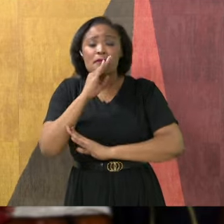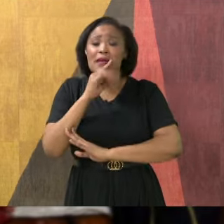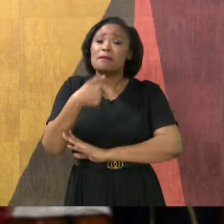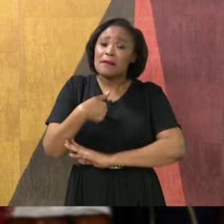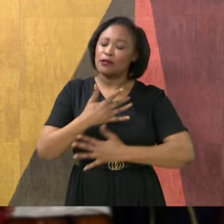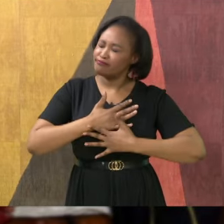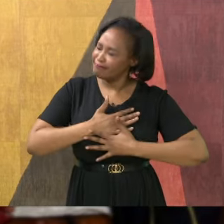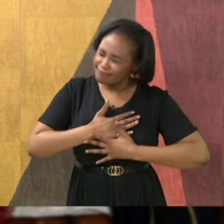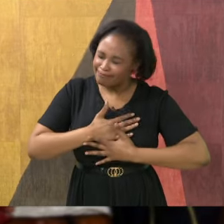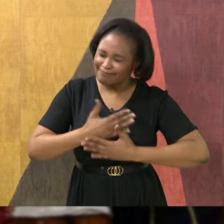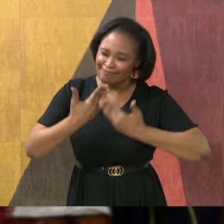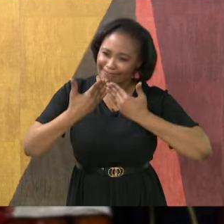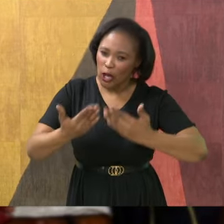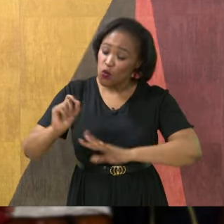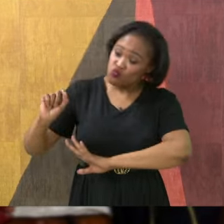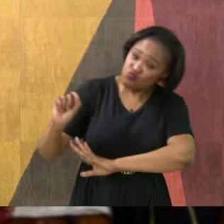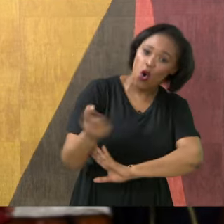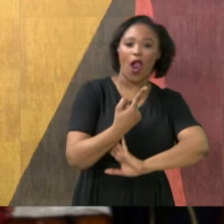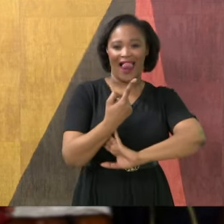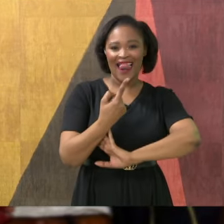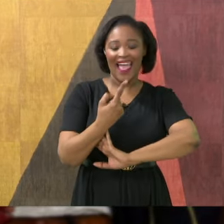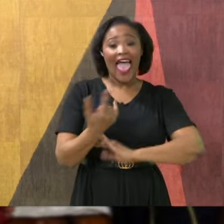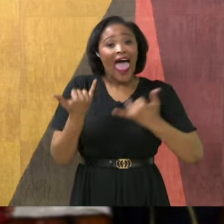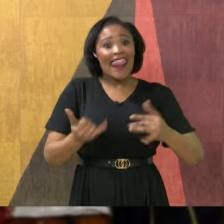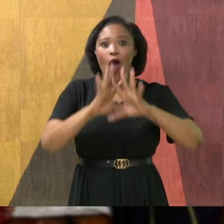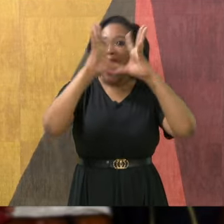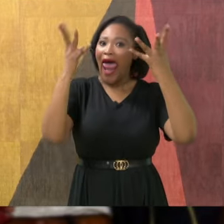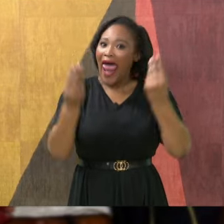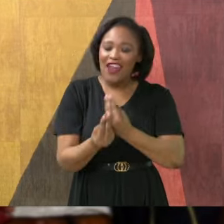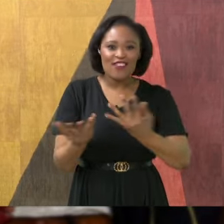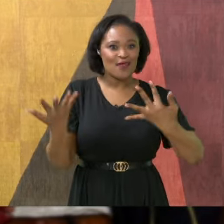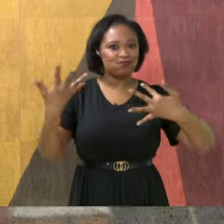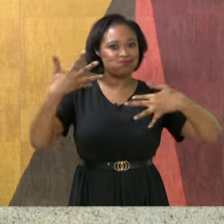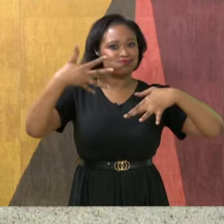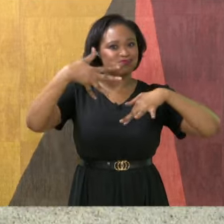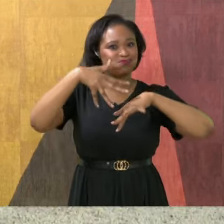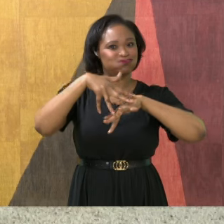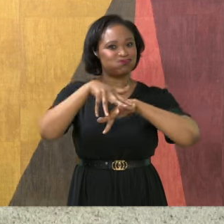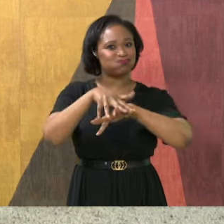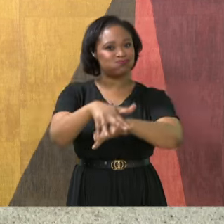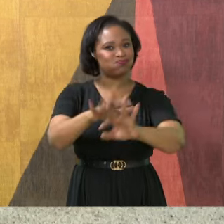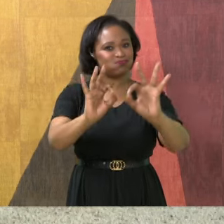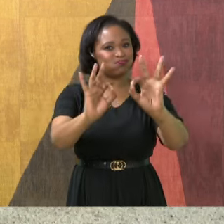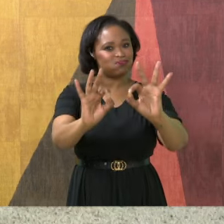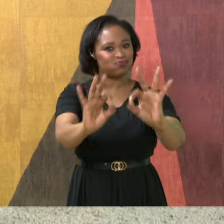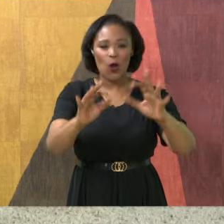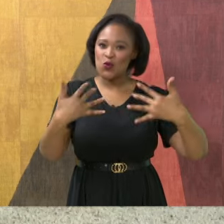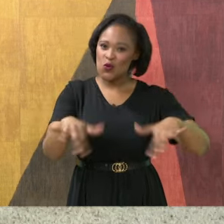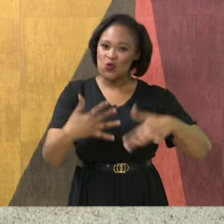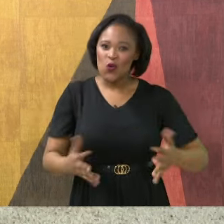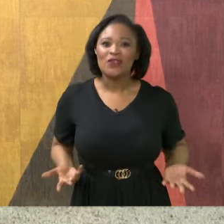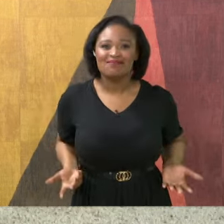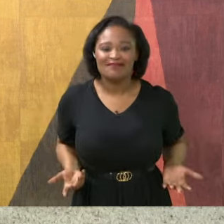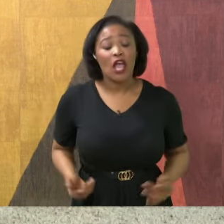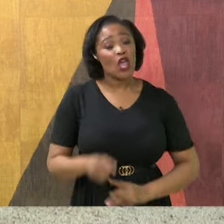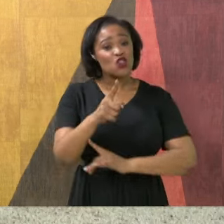them. Yes, and it has been such a beautiful puzzle that came together, all of the pieces being all of those people. Exactly. Yeah, and this is the thing,